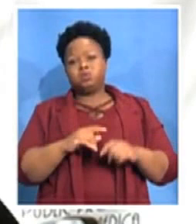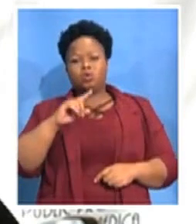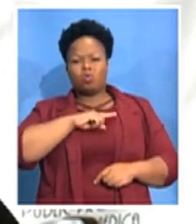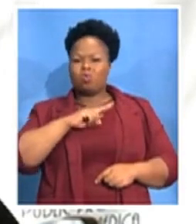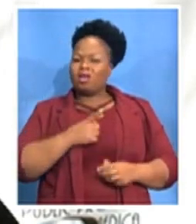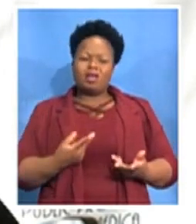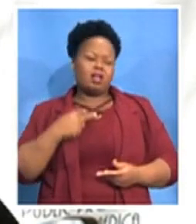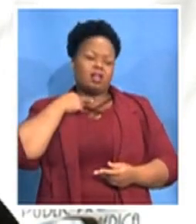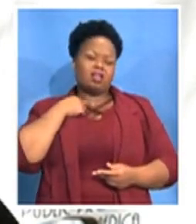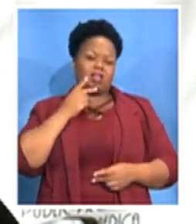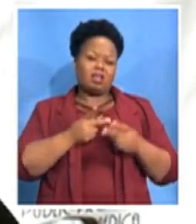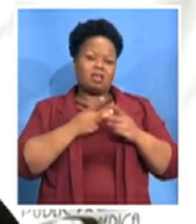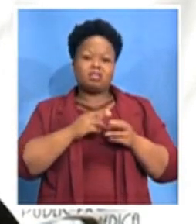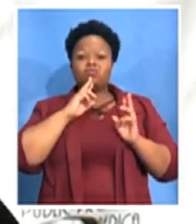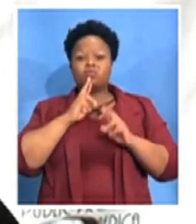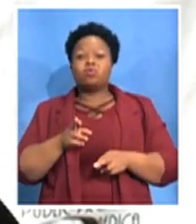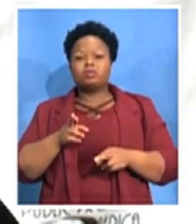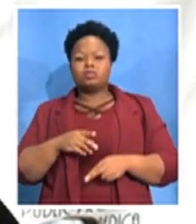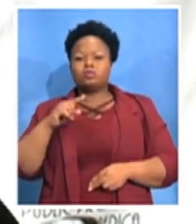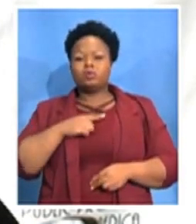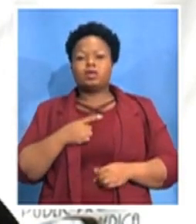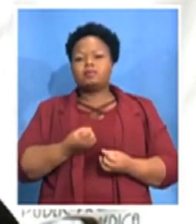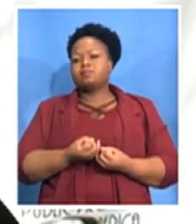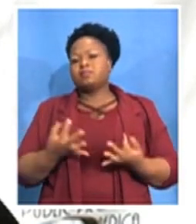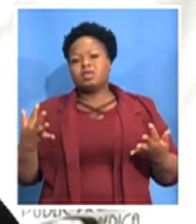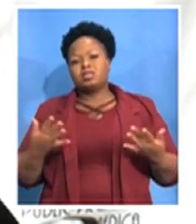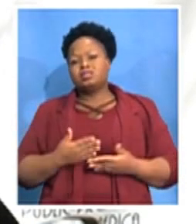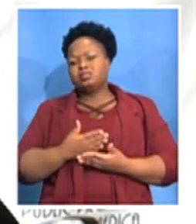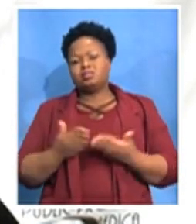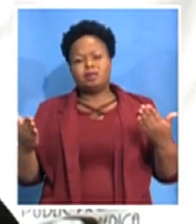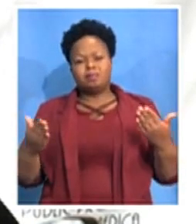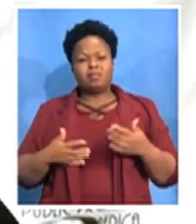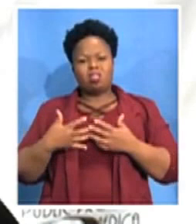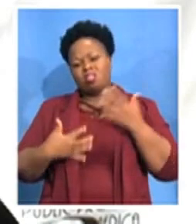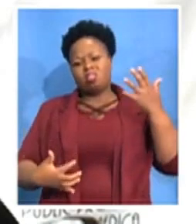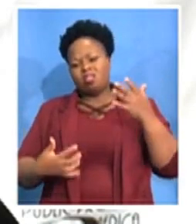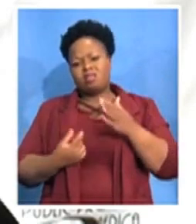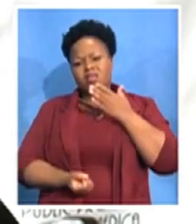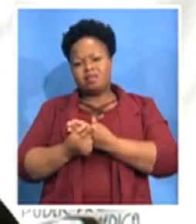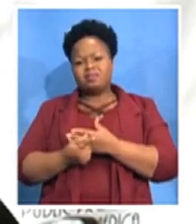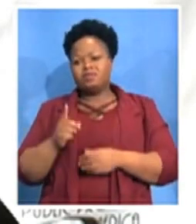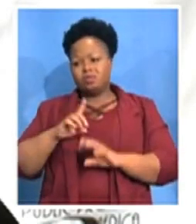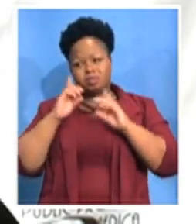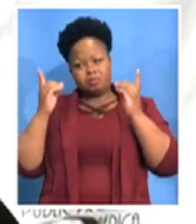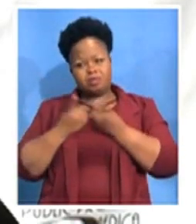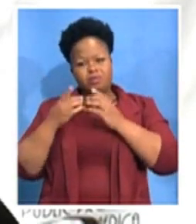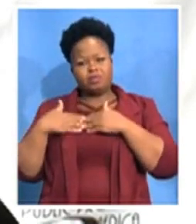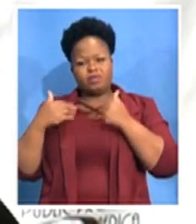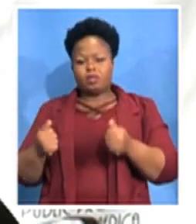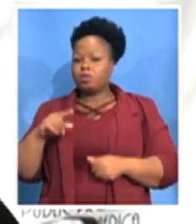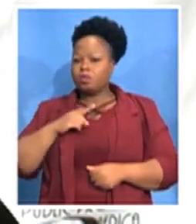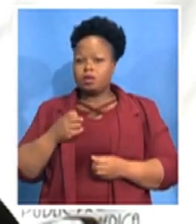to result in some of the litigation that happens against the Department of Health, because most of these records would not be found.